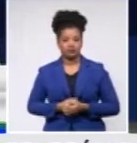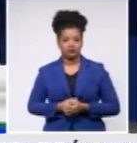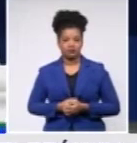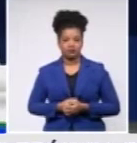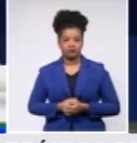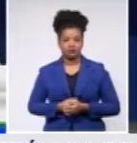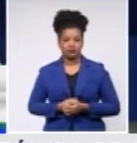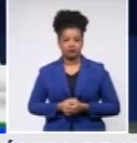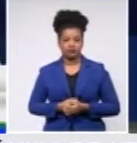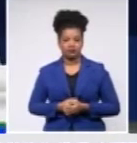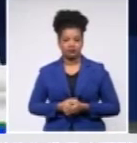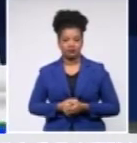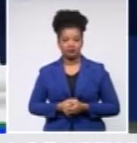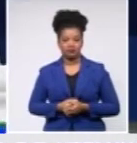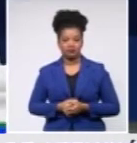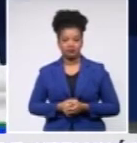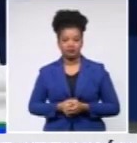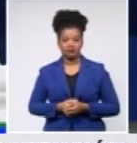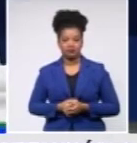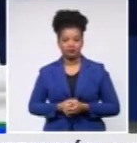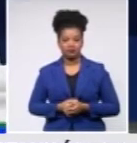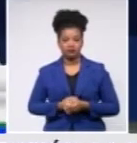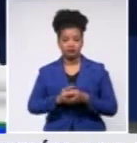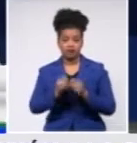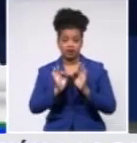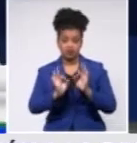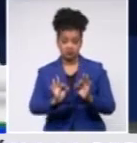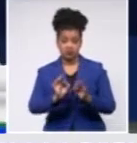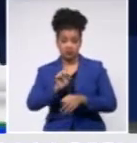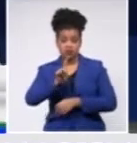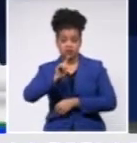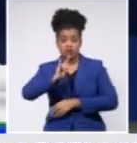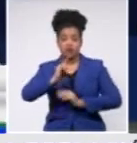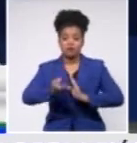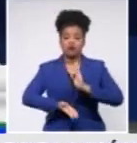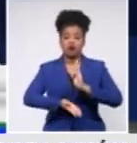and Camagüey are also reported as serious.